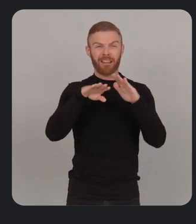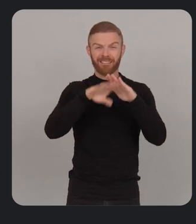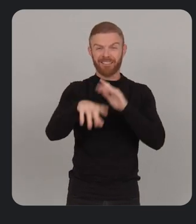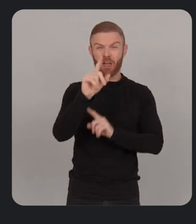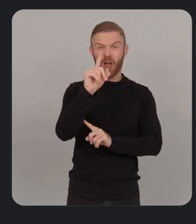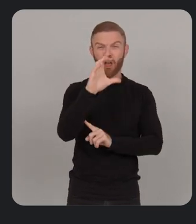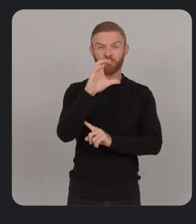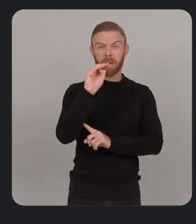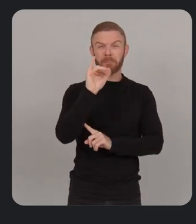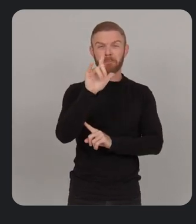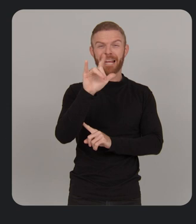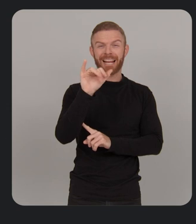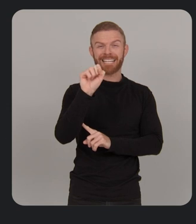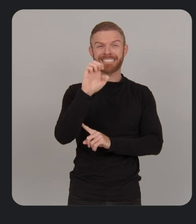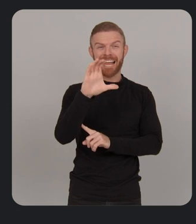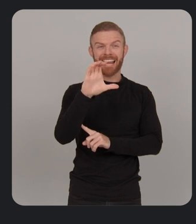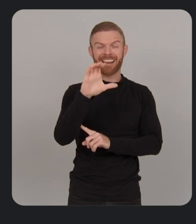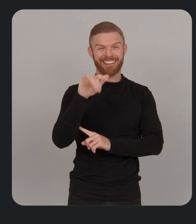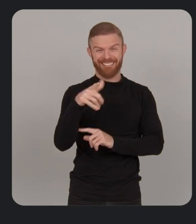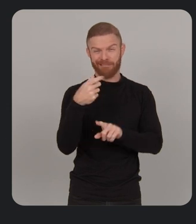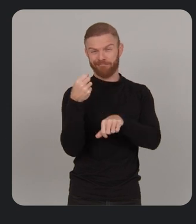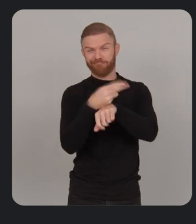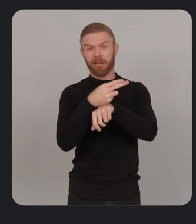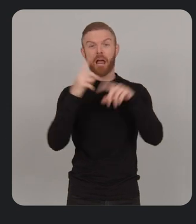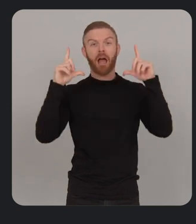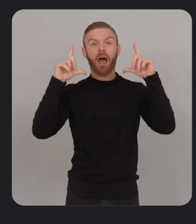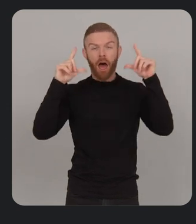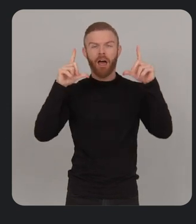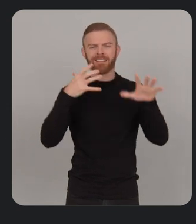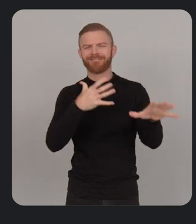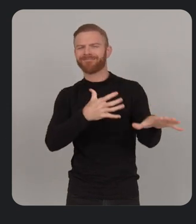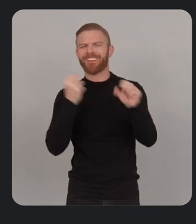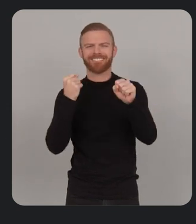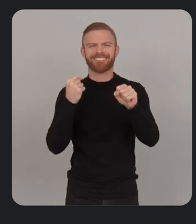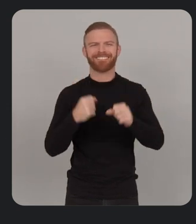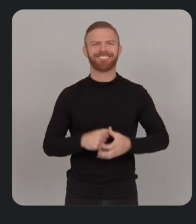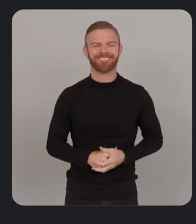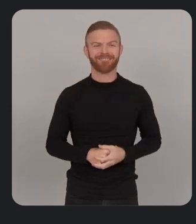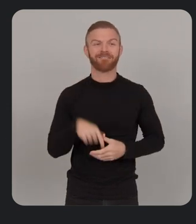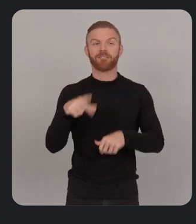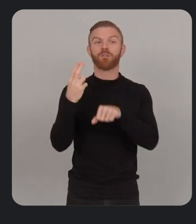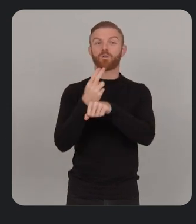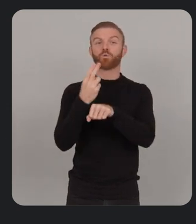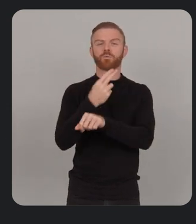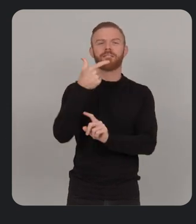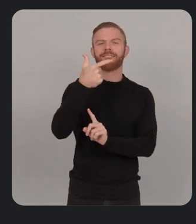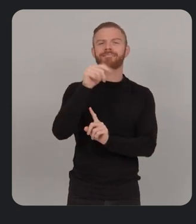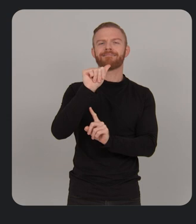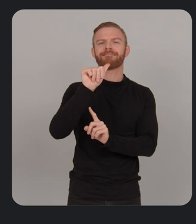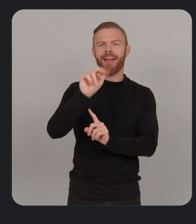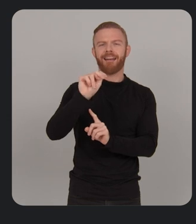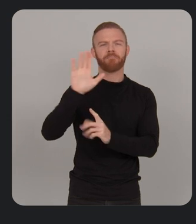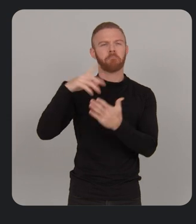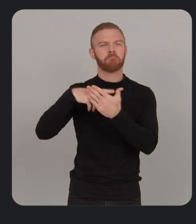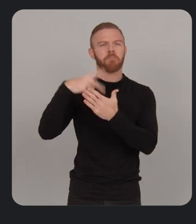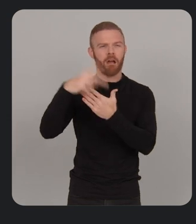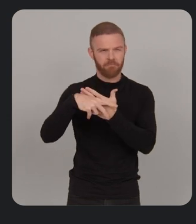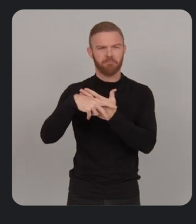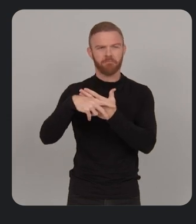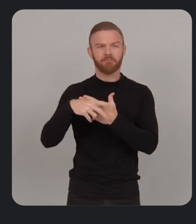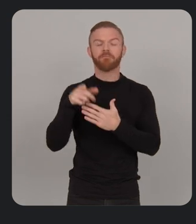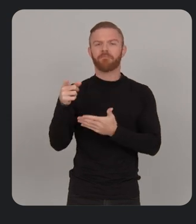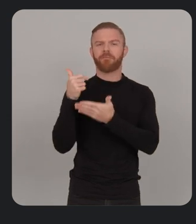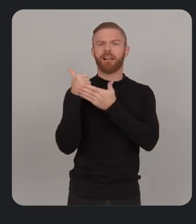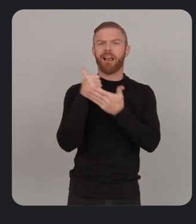100 milliseconds, less than the blink of an eye. This uses generative adversarial networks,